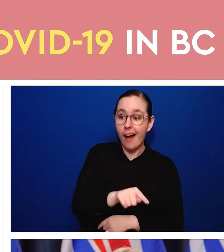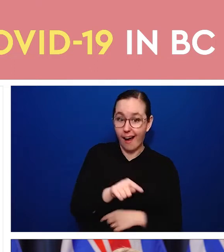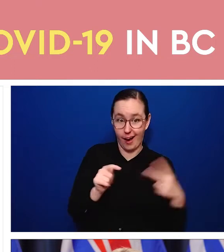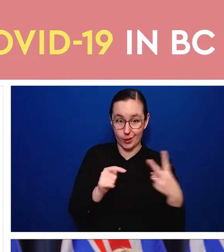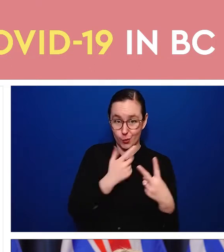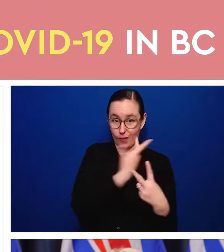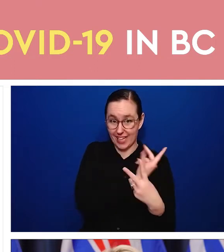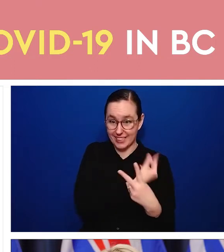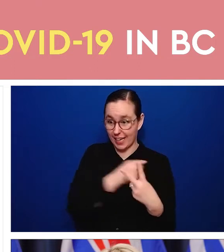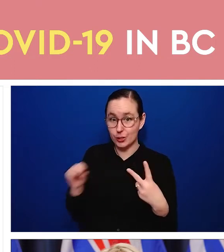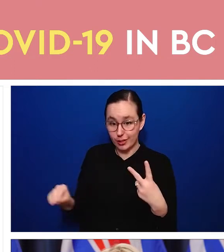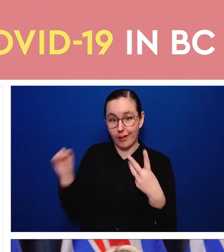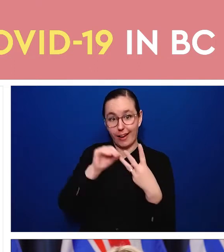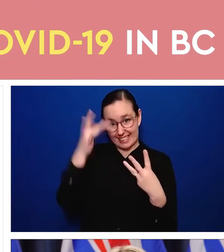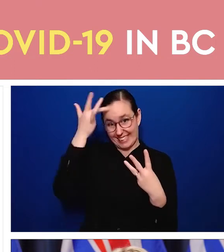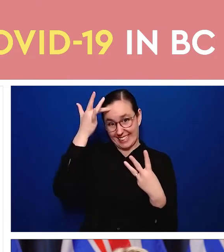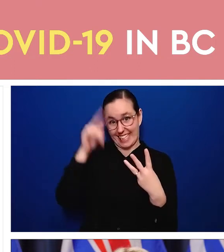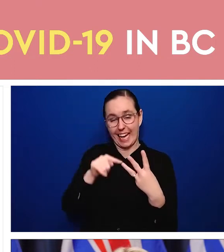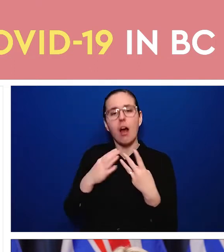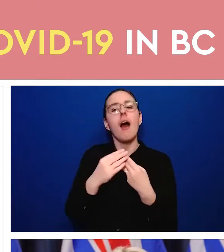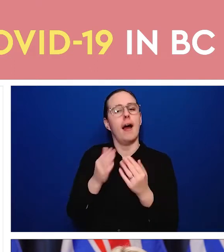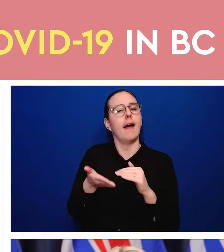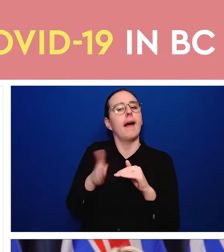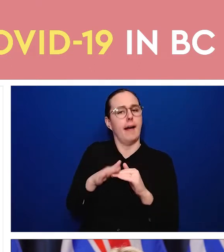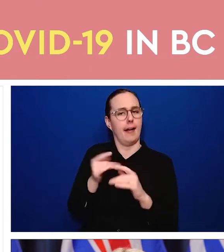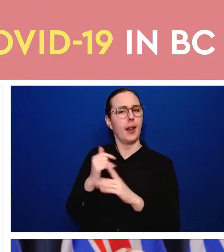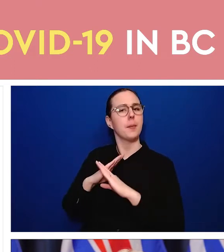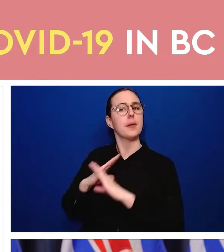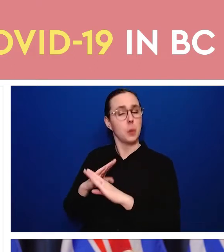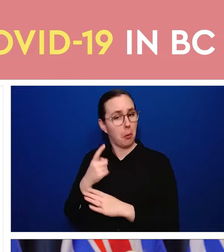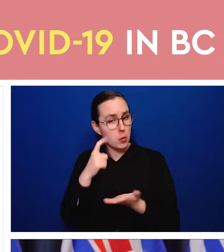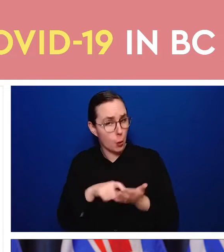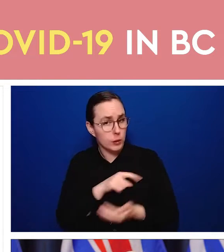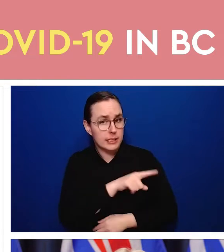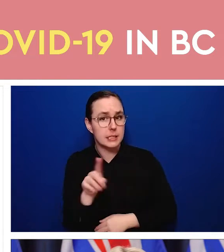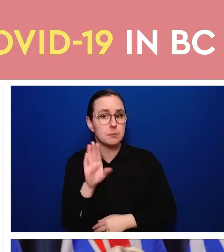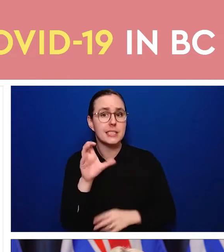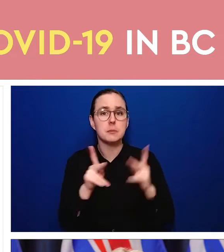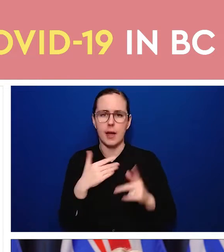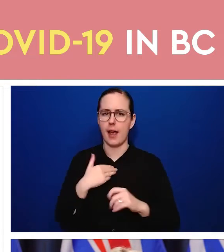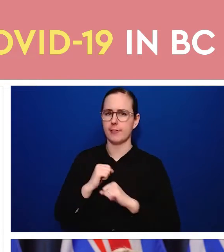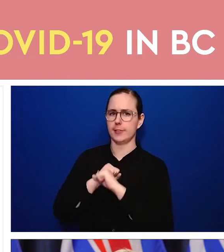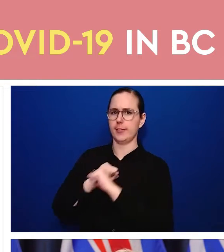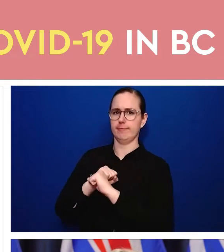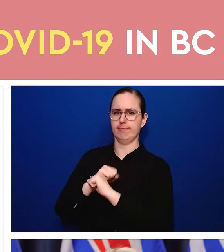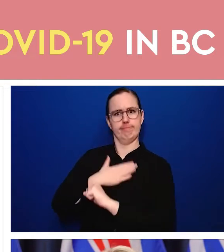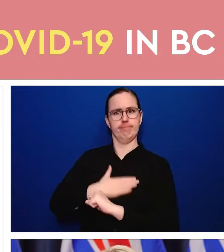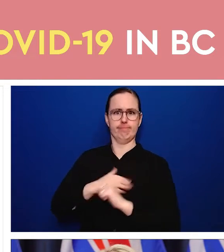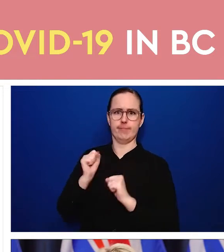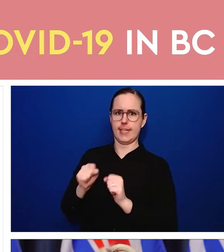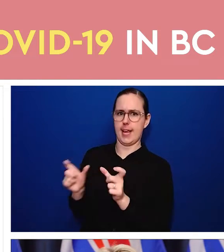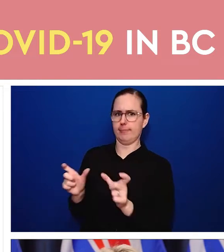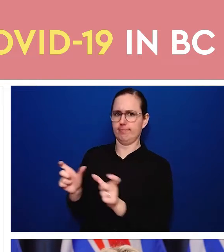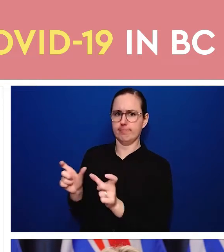right now means that we can take some of the tools that we have been using consistently and repeatedly